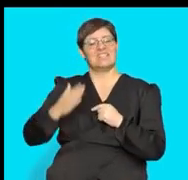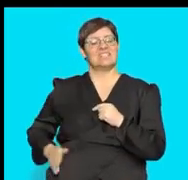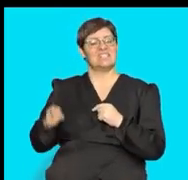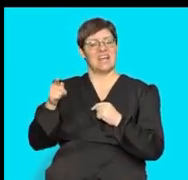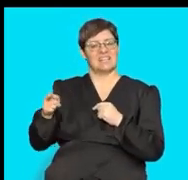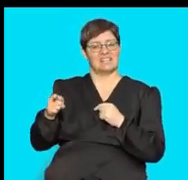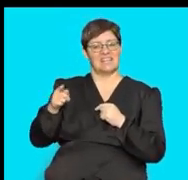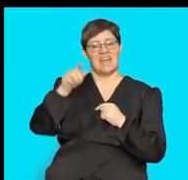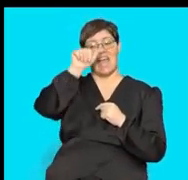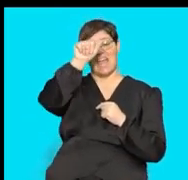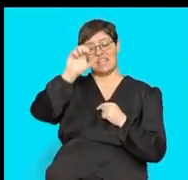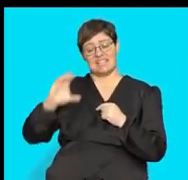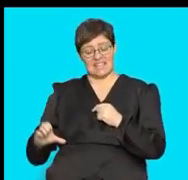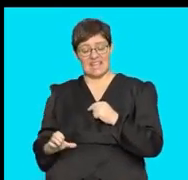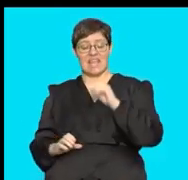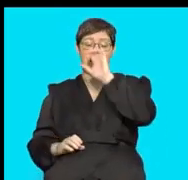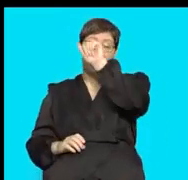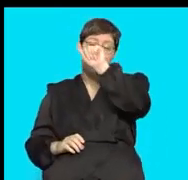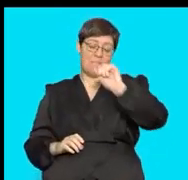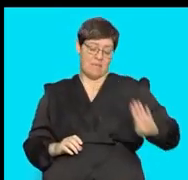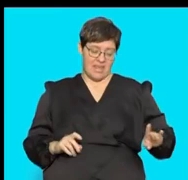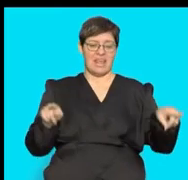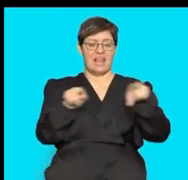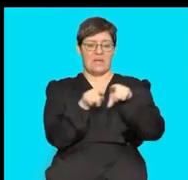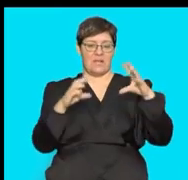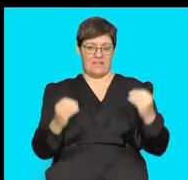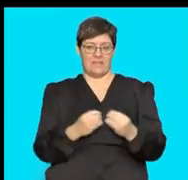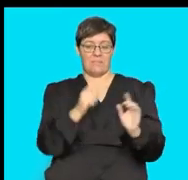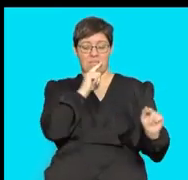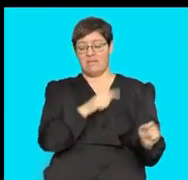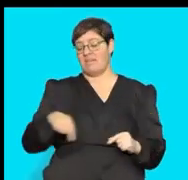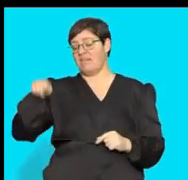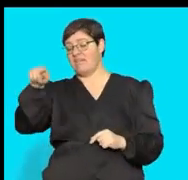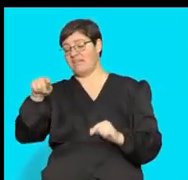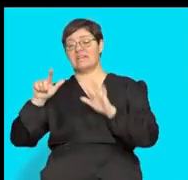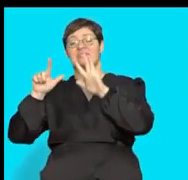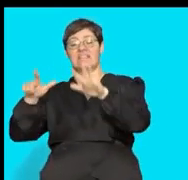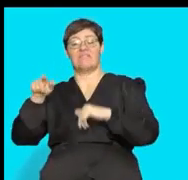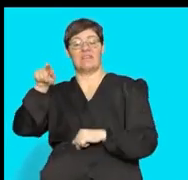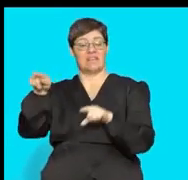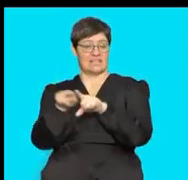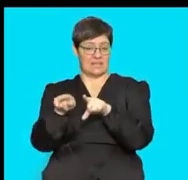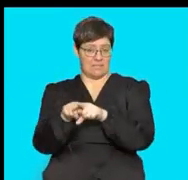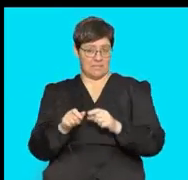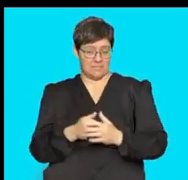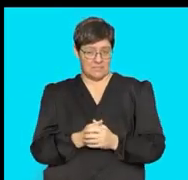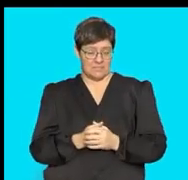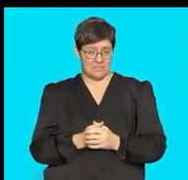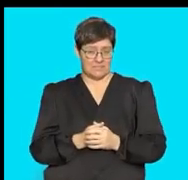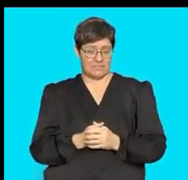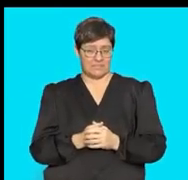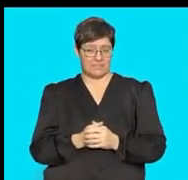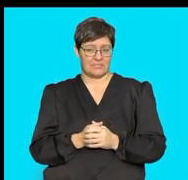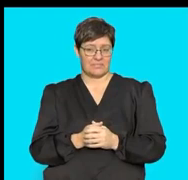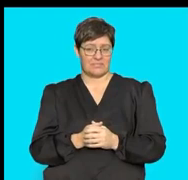side, side AB and side AC are equal, which means we know the length of AC. The length